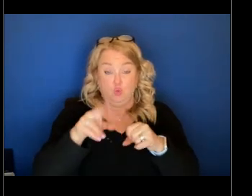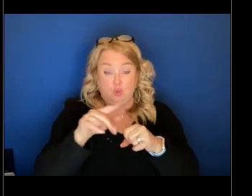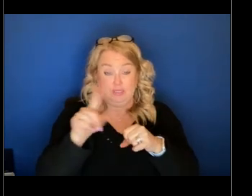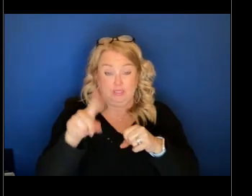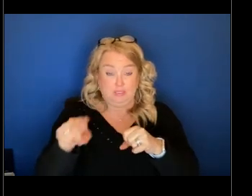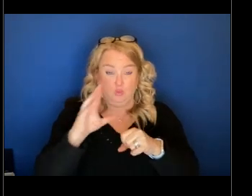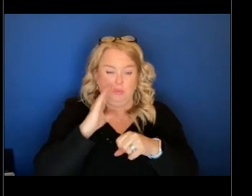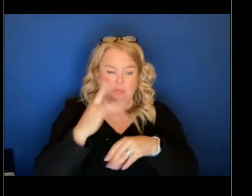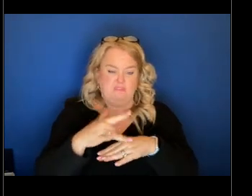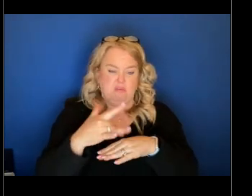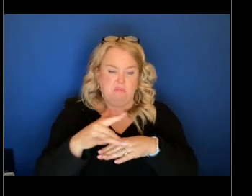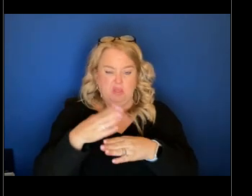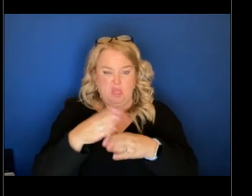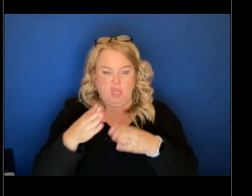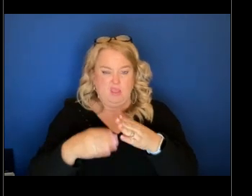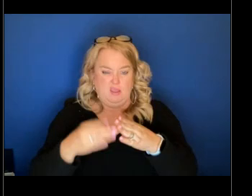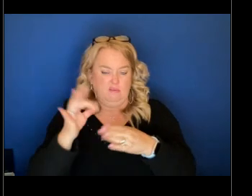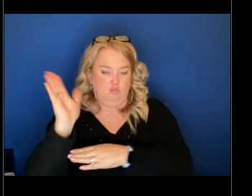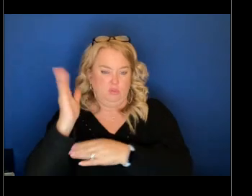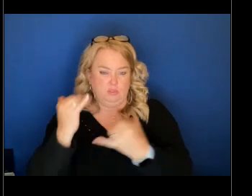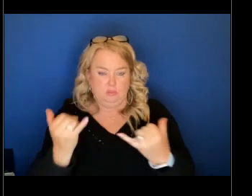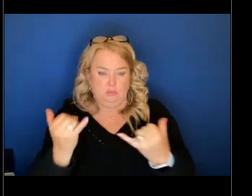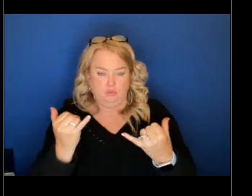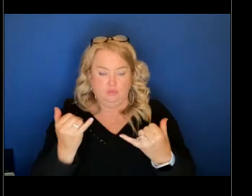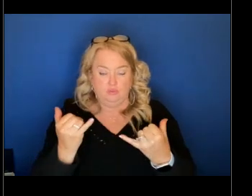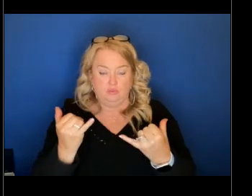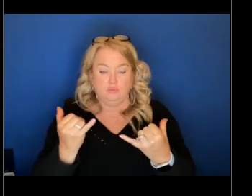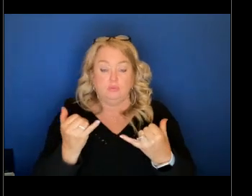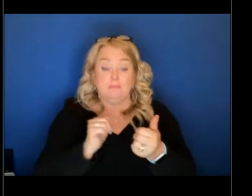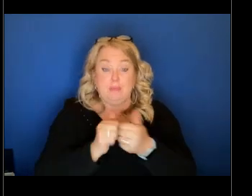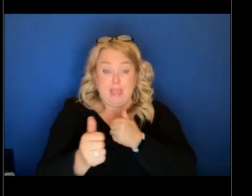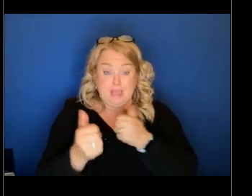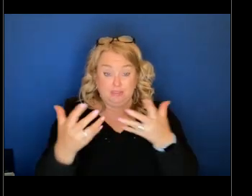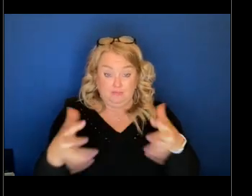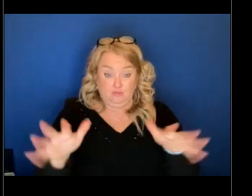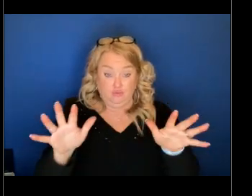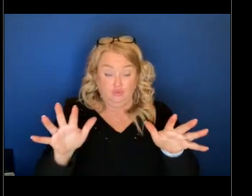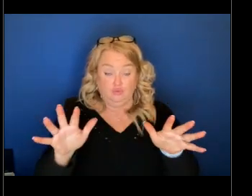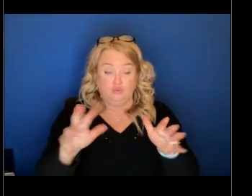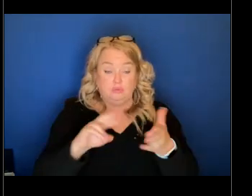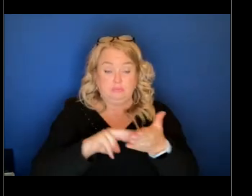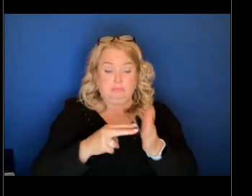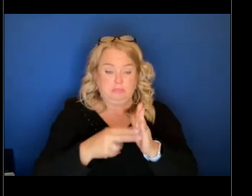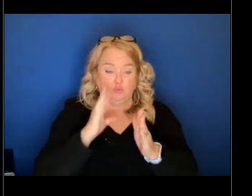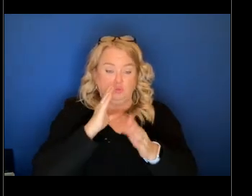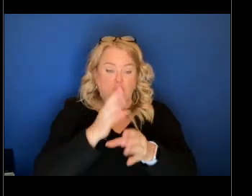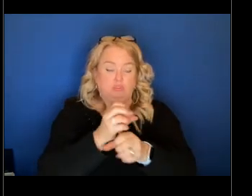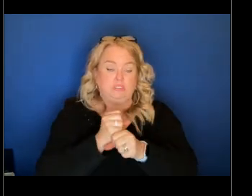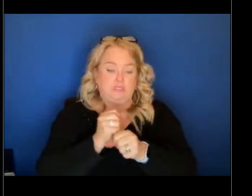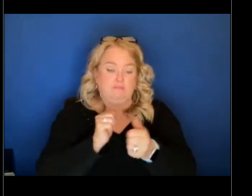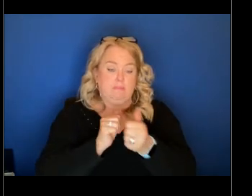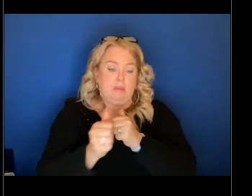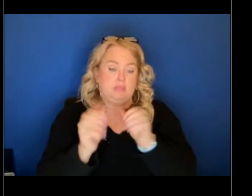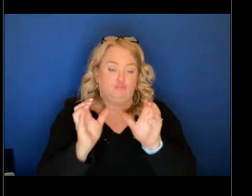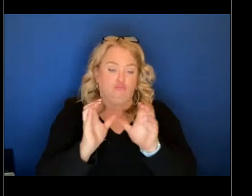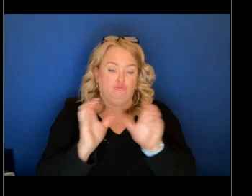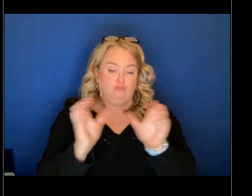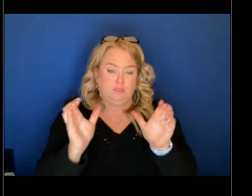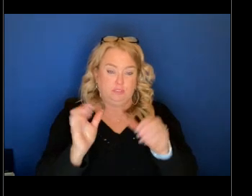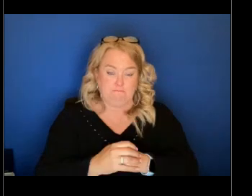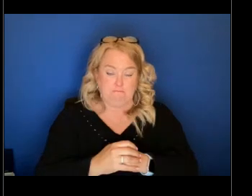be available at the end of today's presentation, and pass the quiz, you will receive a passing